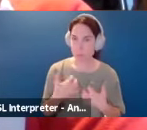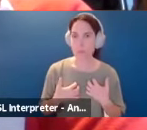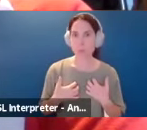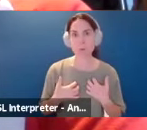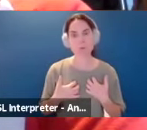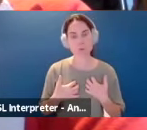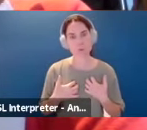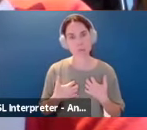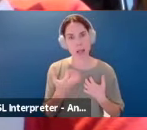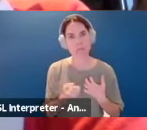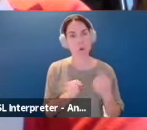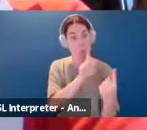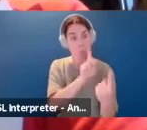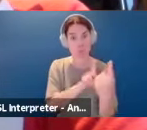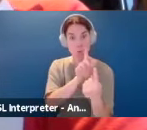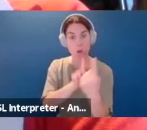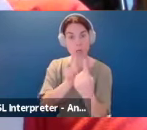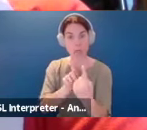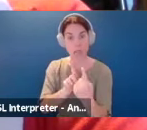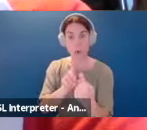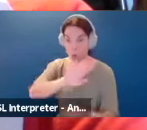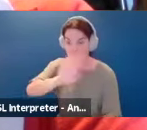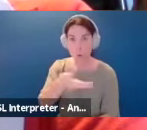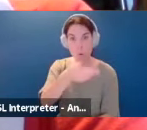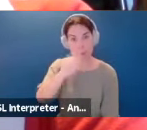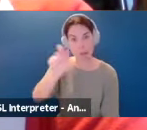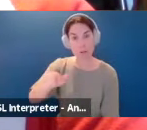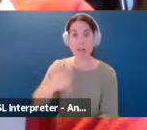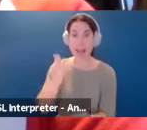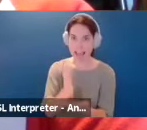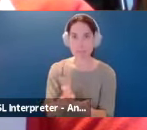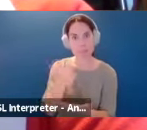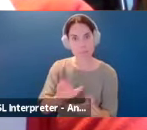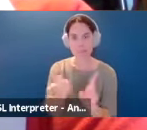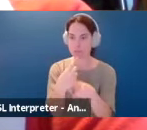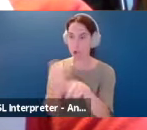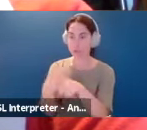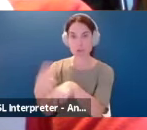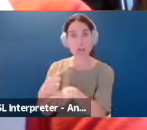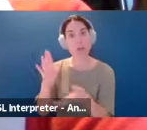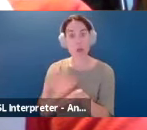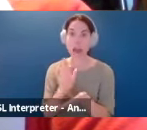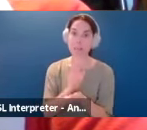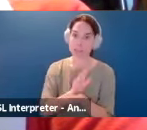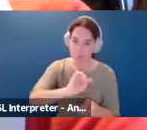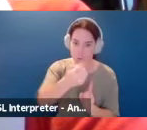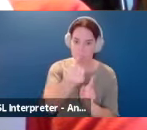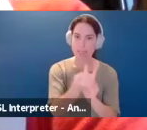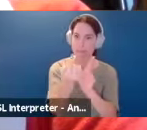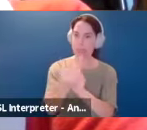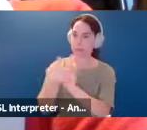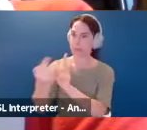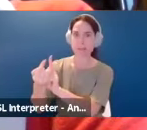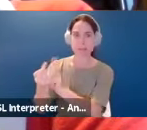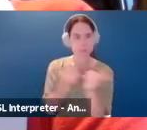written to me were willing to meet with me and talk and all of the conversations were good they were all very straightforward